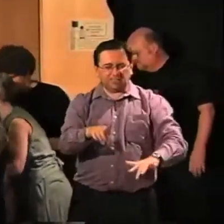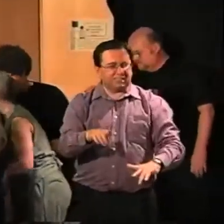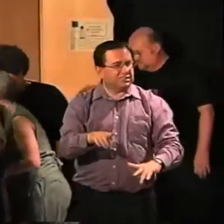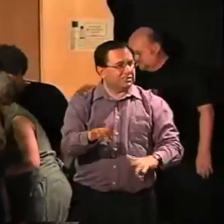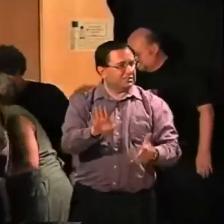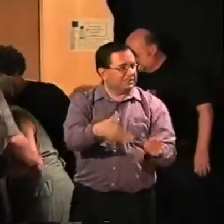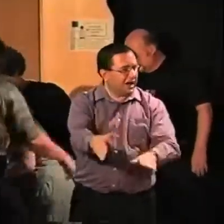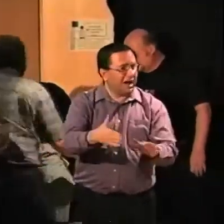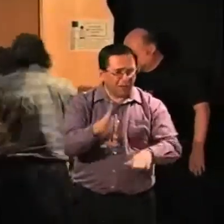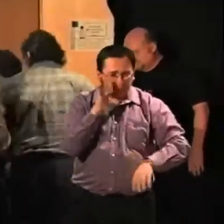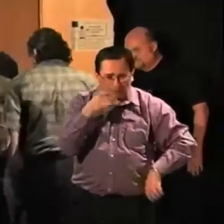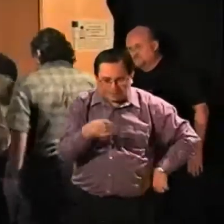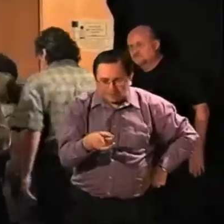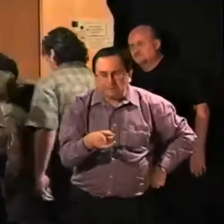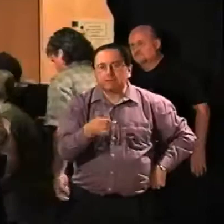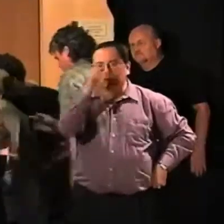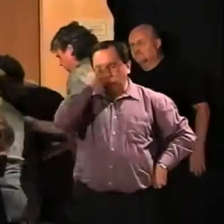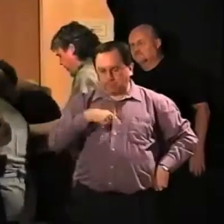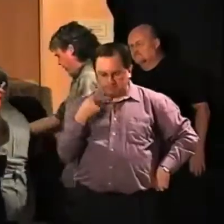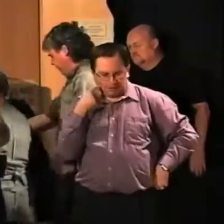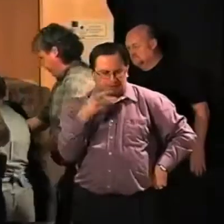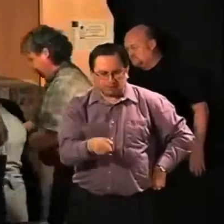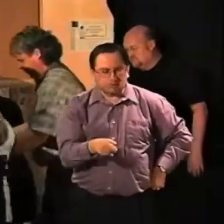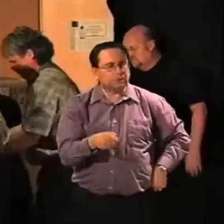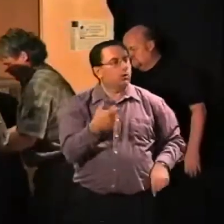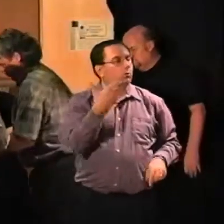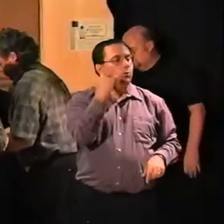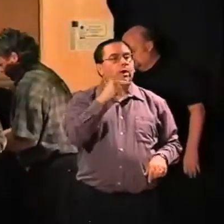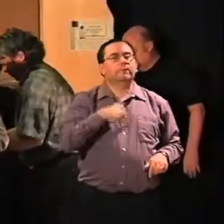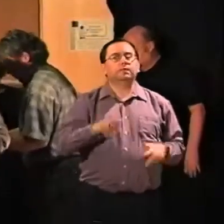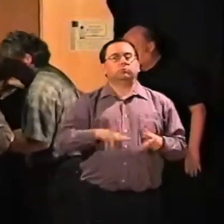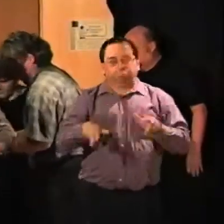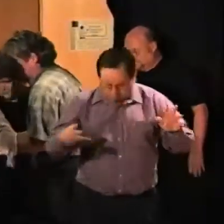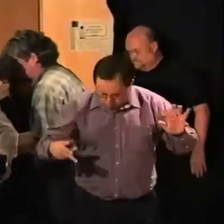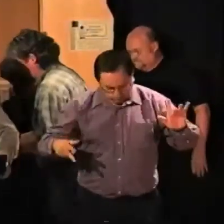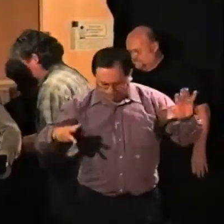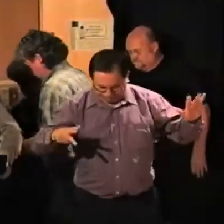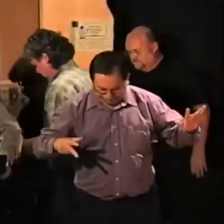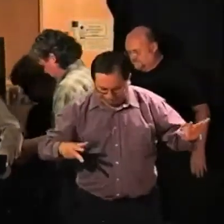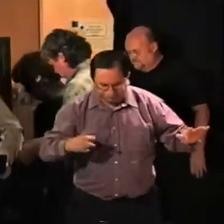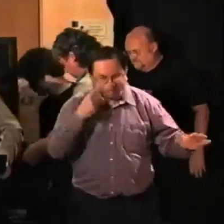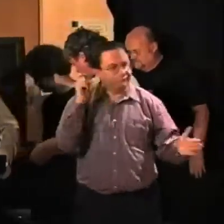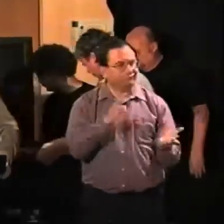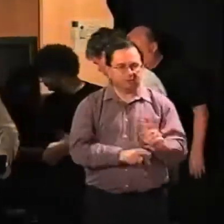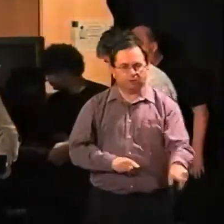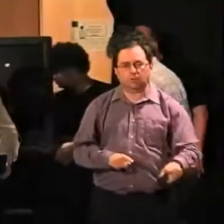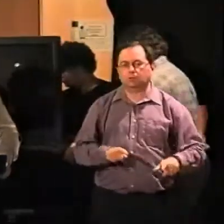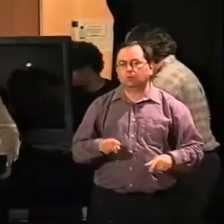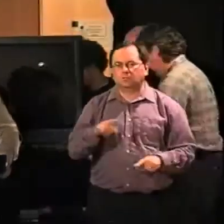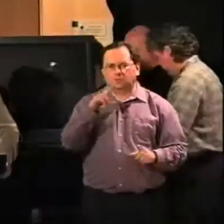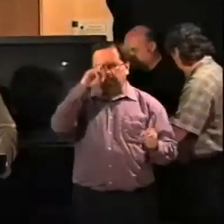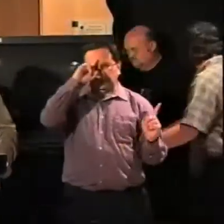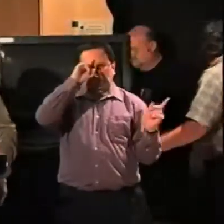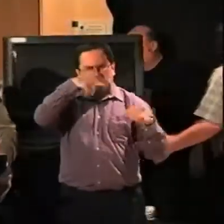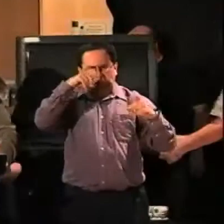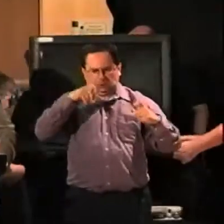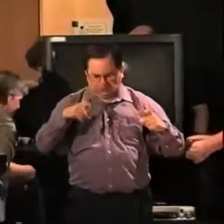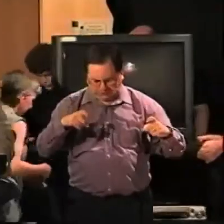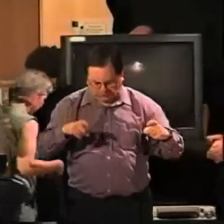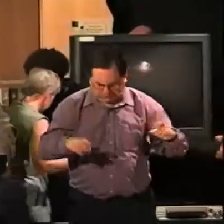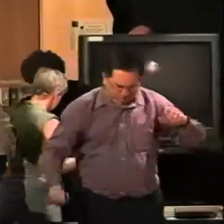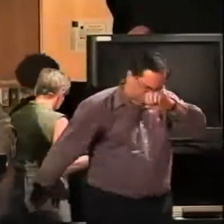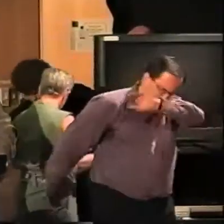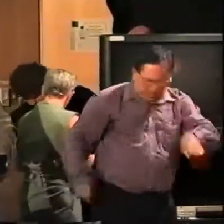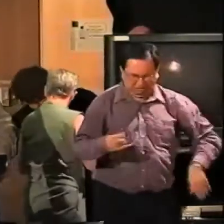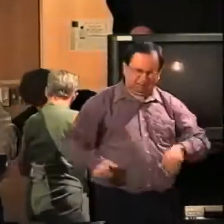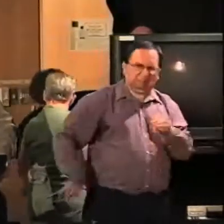beach and they were going to die. And he noticed this just because he was tripping over a lot of them and they were just sort of a nuisance. And his brow furrowed even further and he, you know, kicked a couple out of his